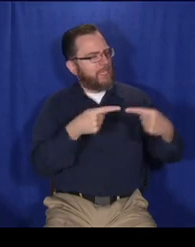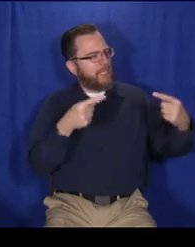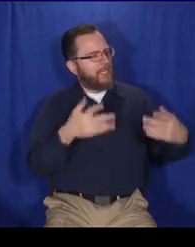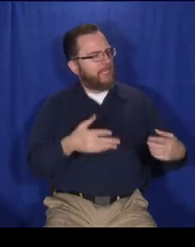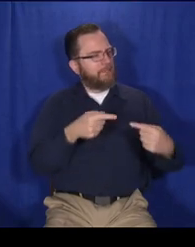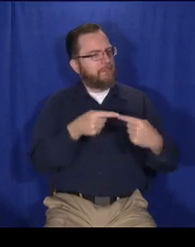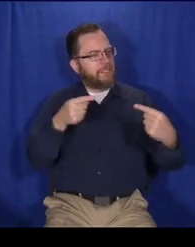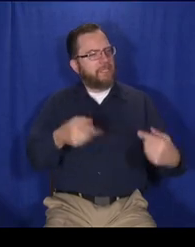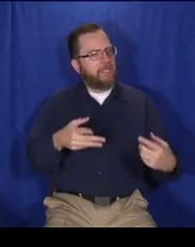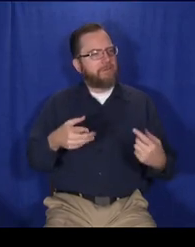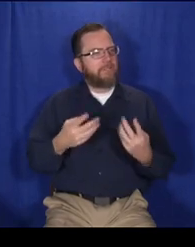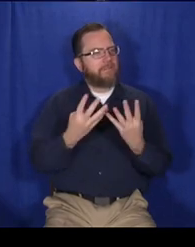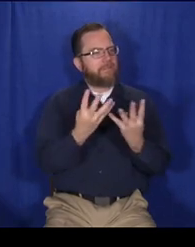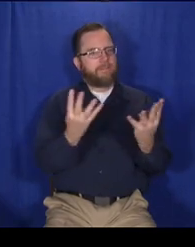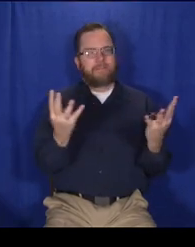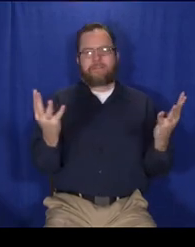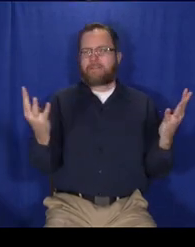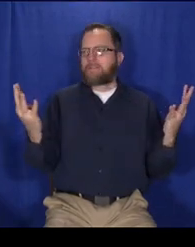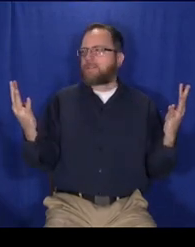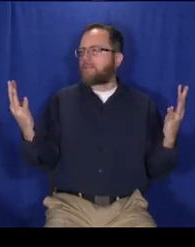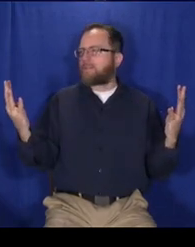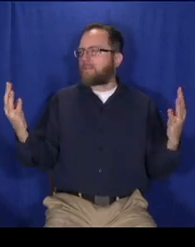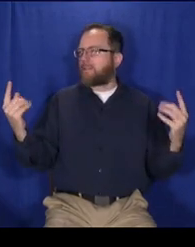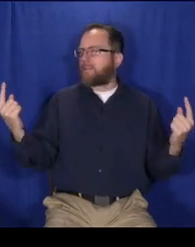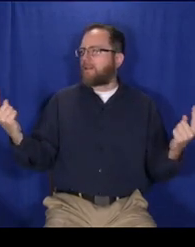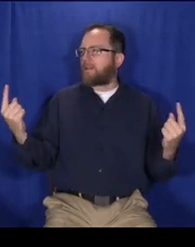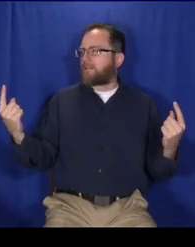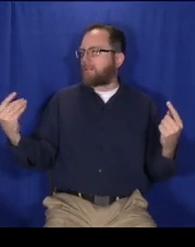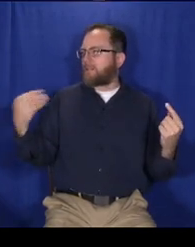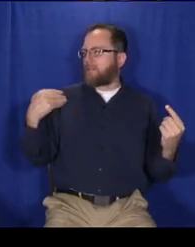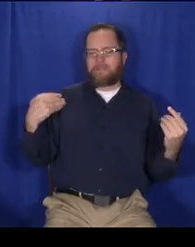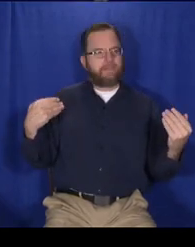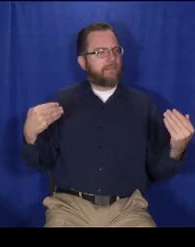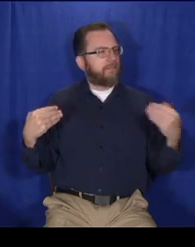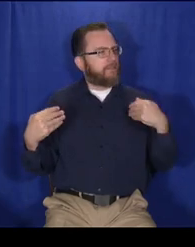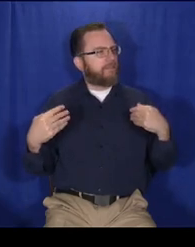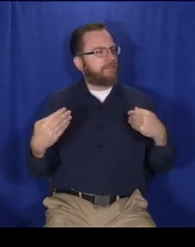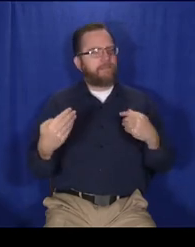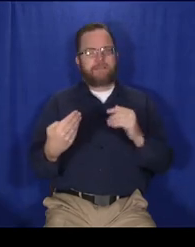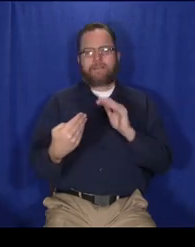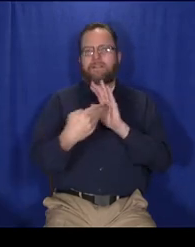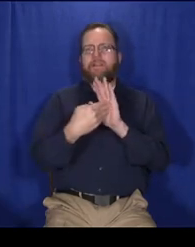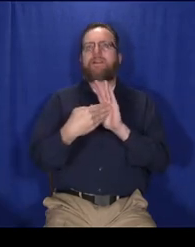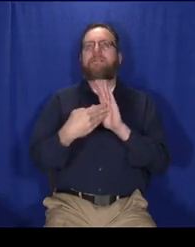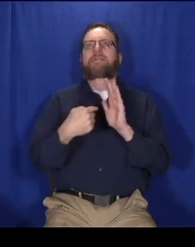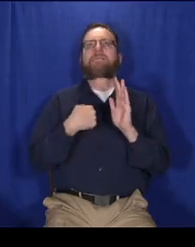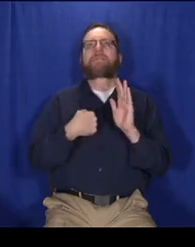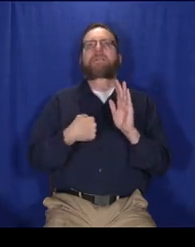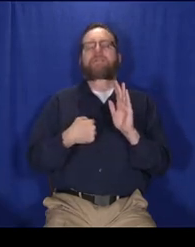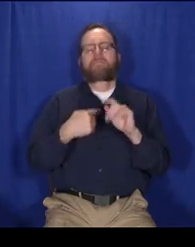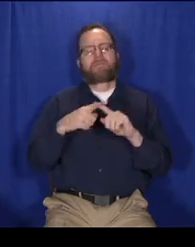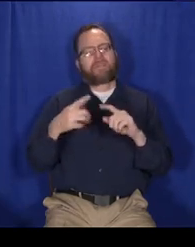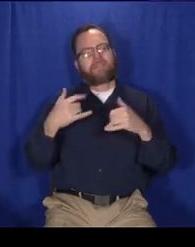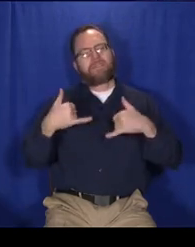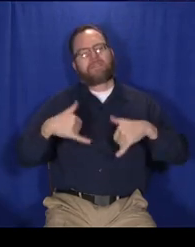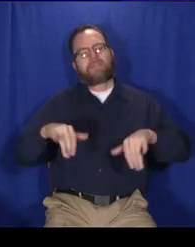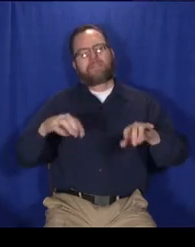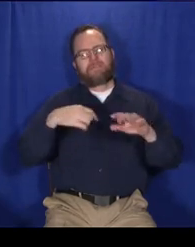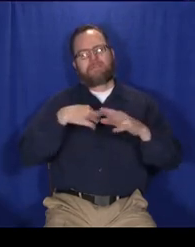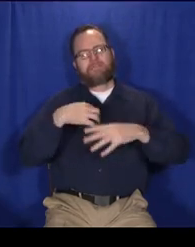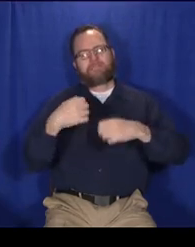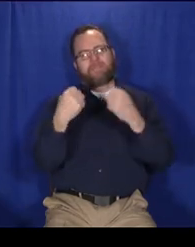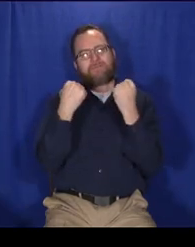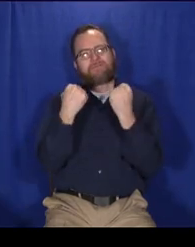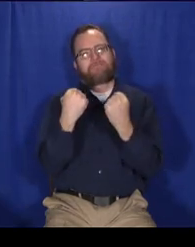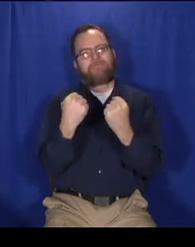they rise against me, but I will hold my ground.